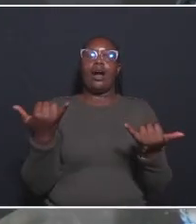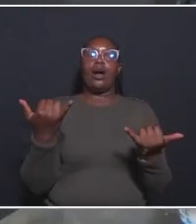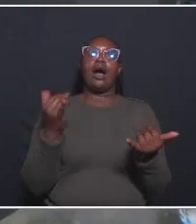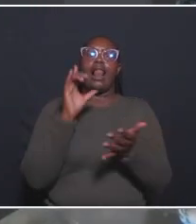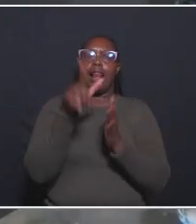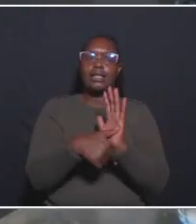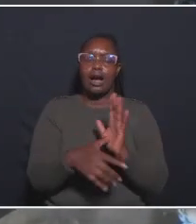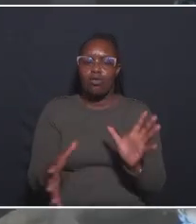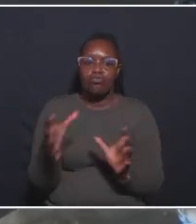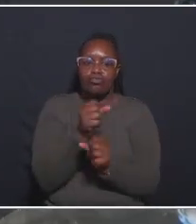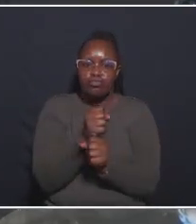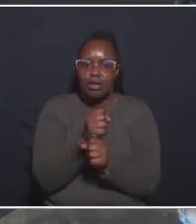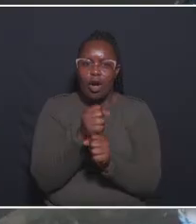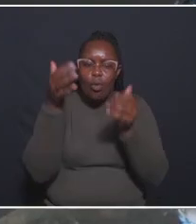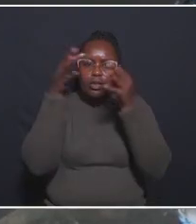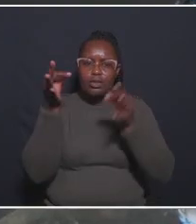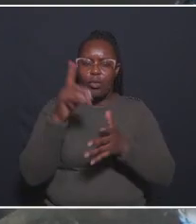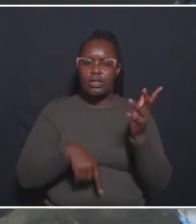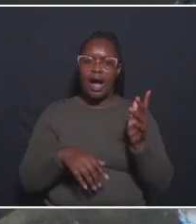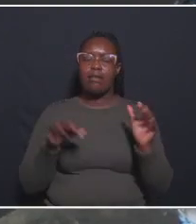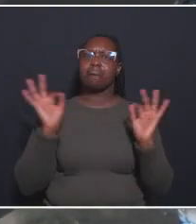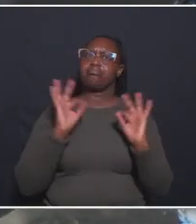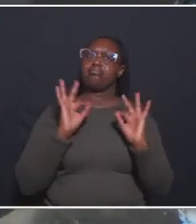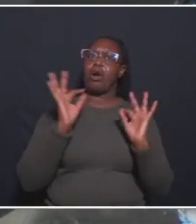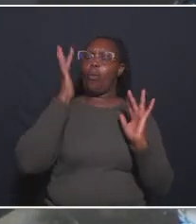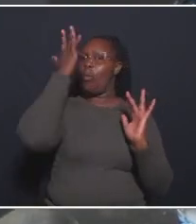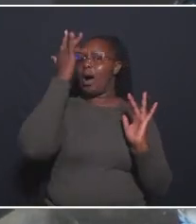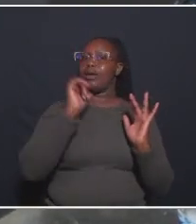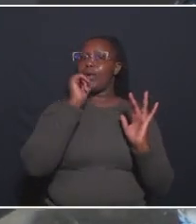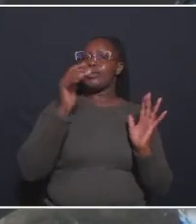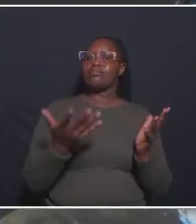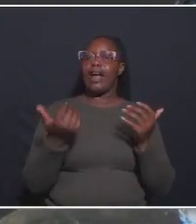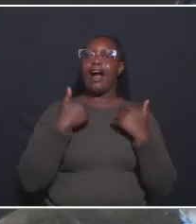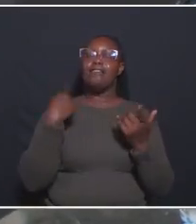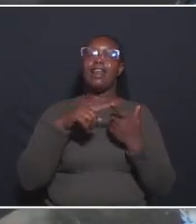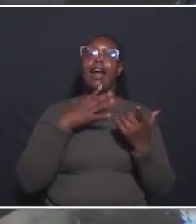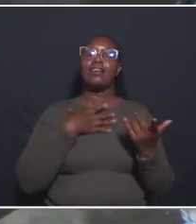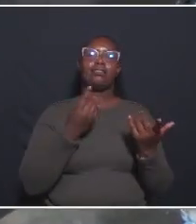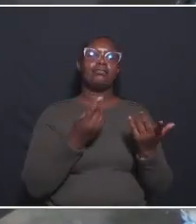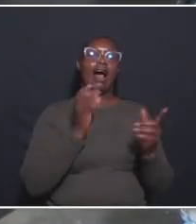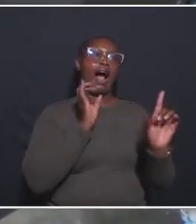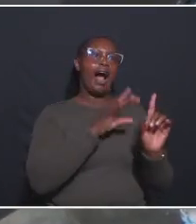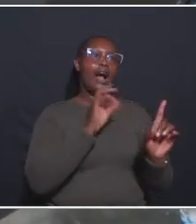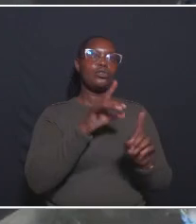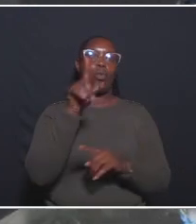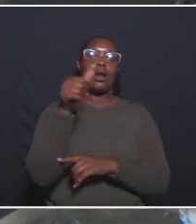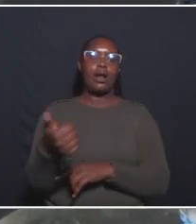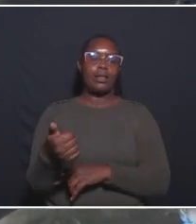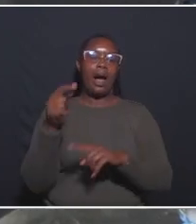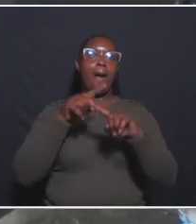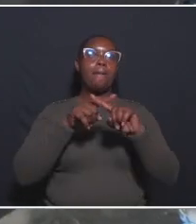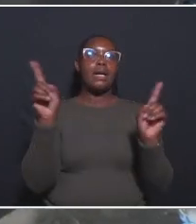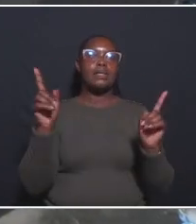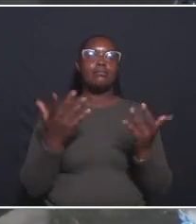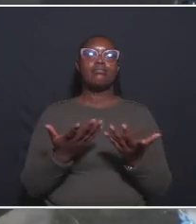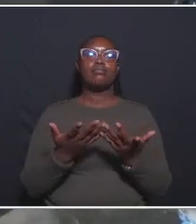so you're also suffering? Oh, really? Like, it was really therapy sessions to each other. But Were and